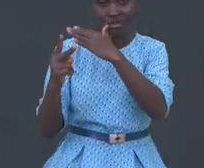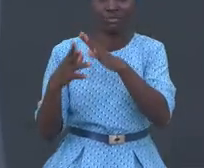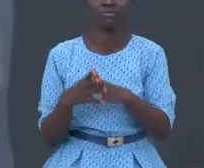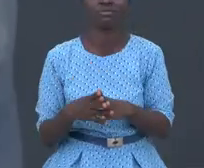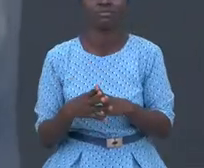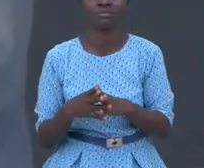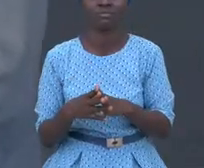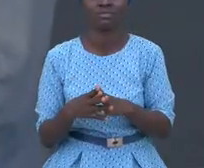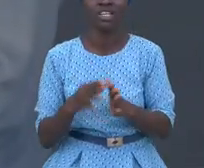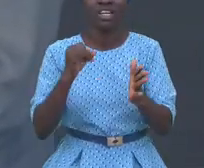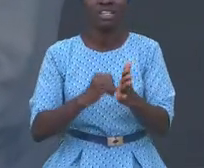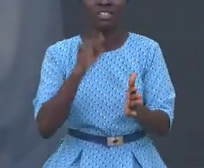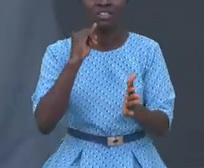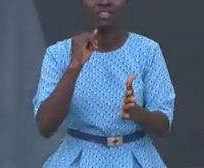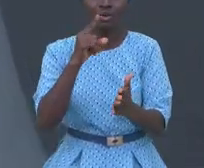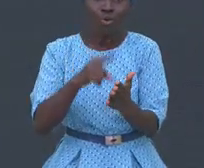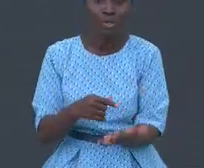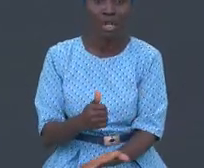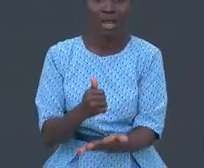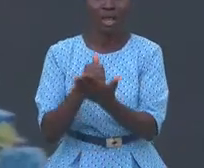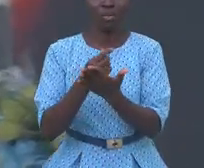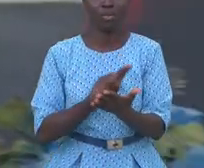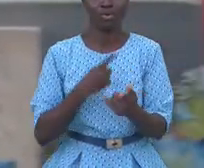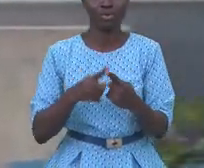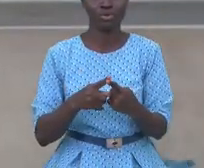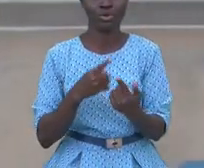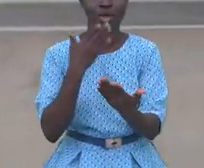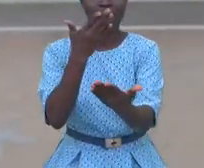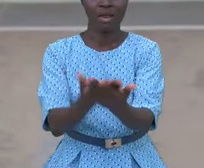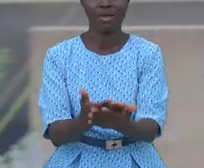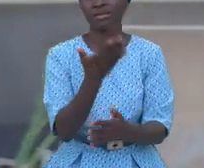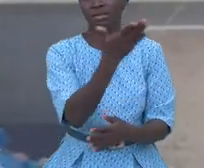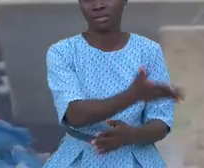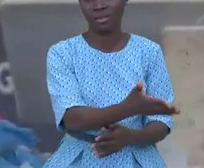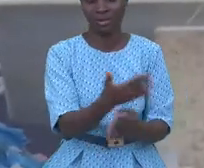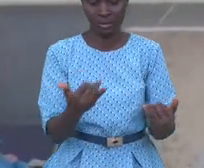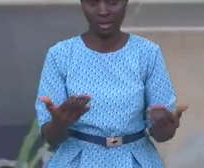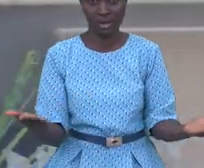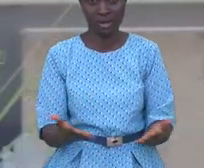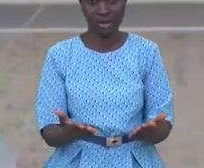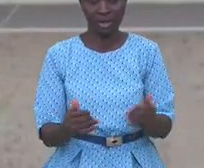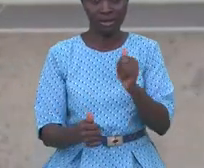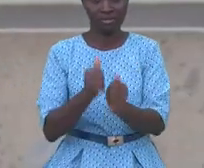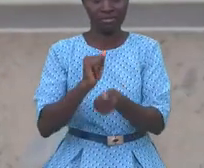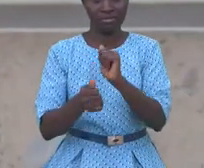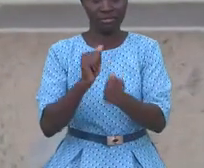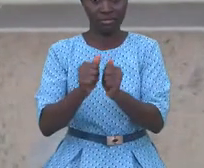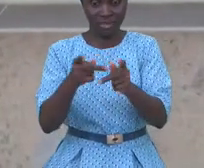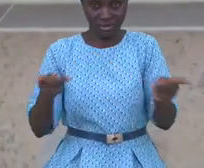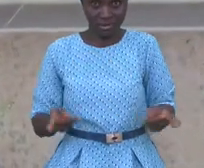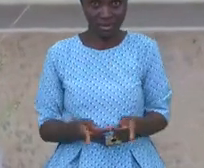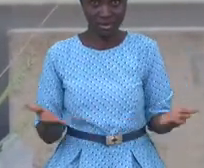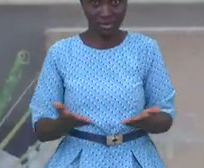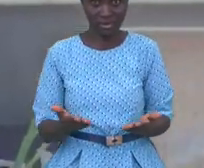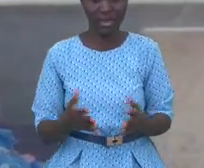is what gets us there. This is a stadium. And I see a father coming